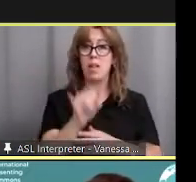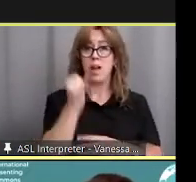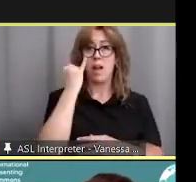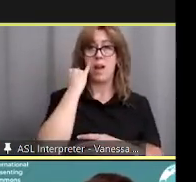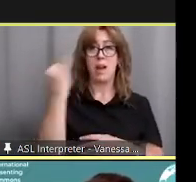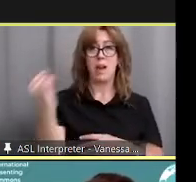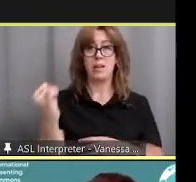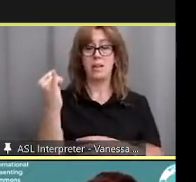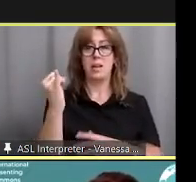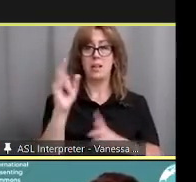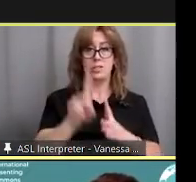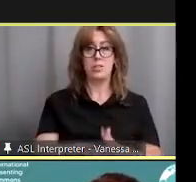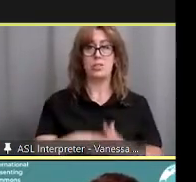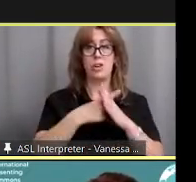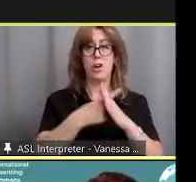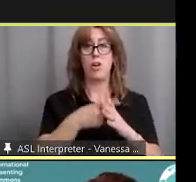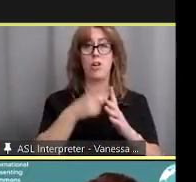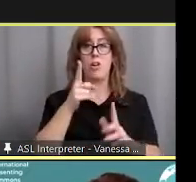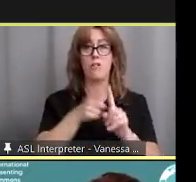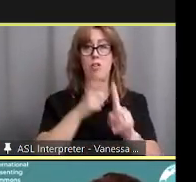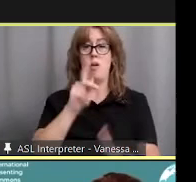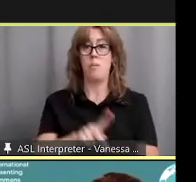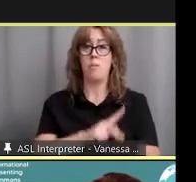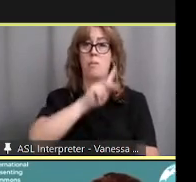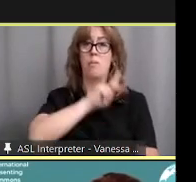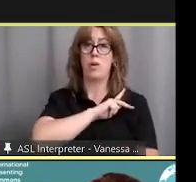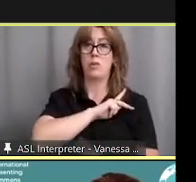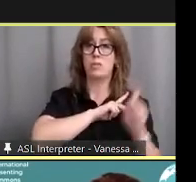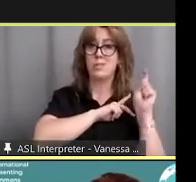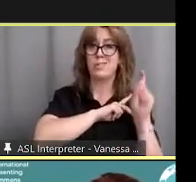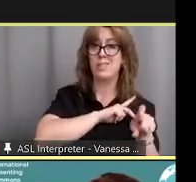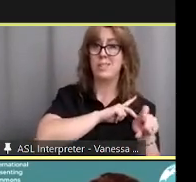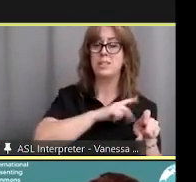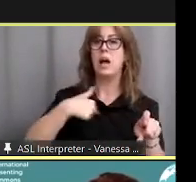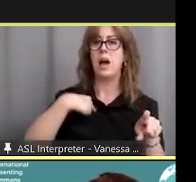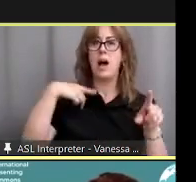live here. How do I make this space livable?